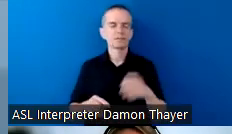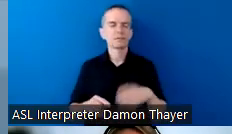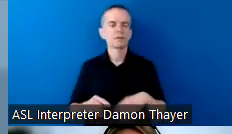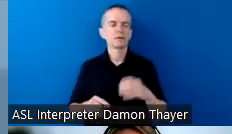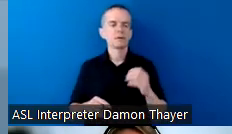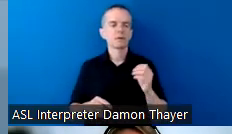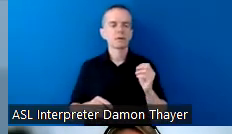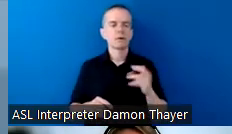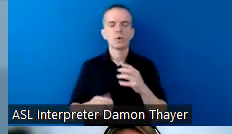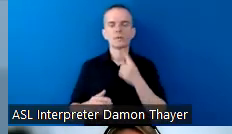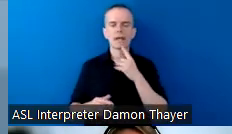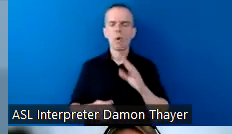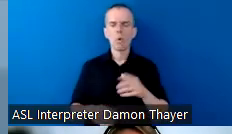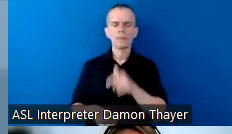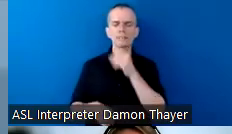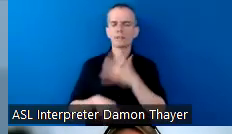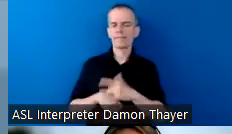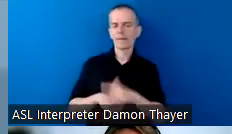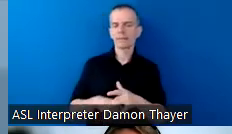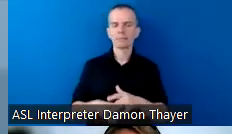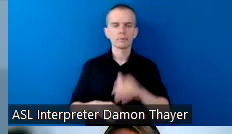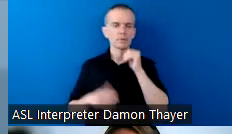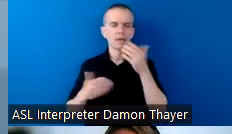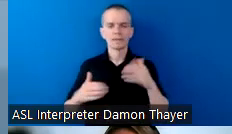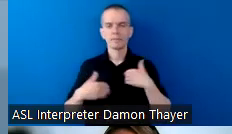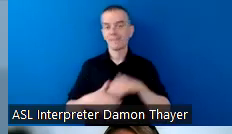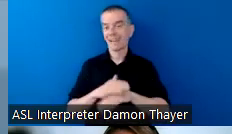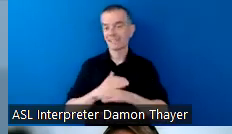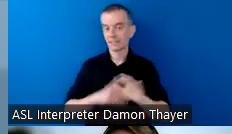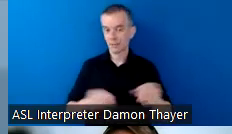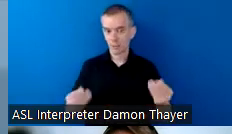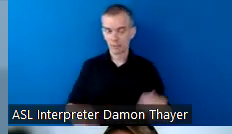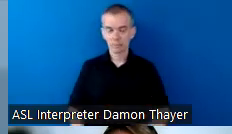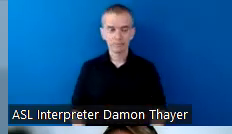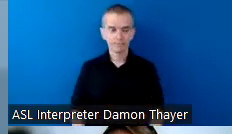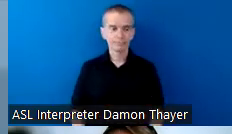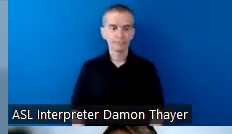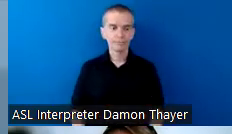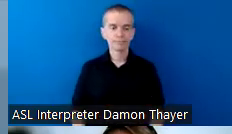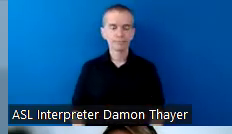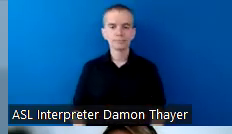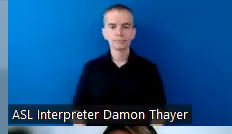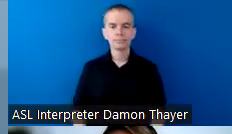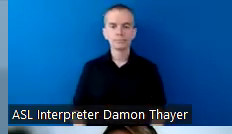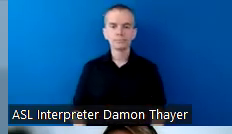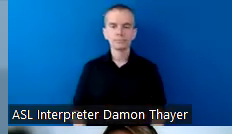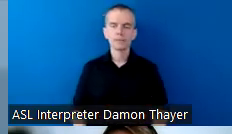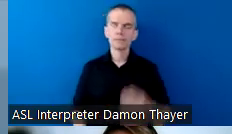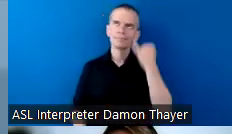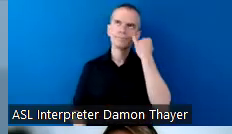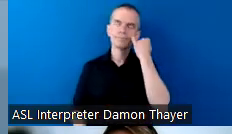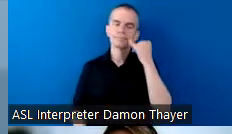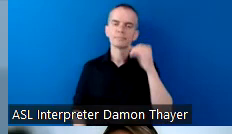represent the property is not available, or otherwise deny access to a property. So if a